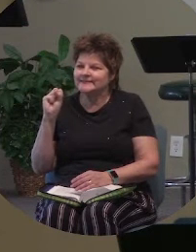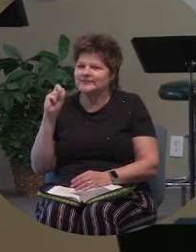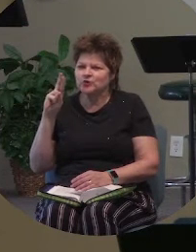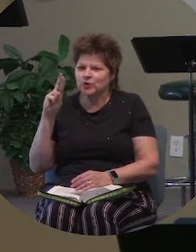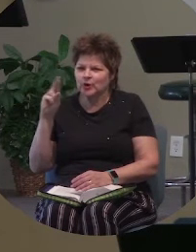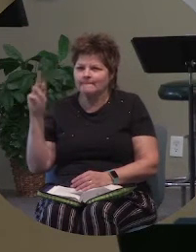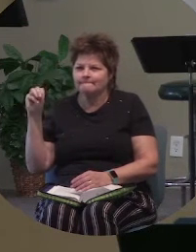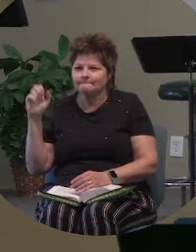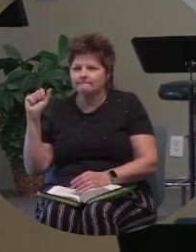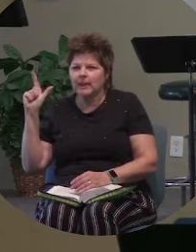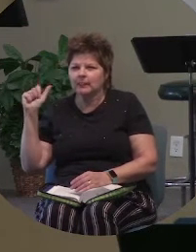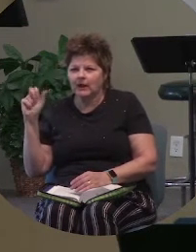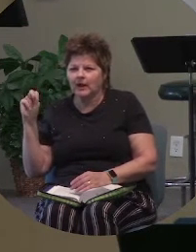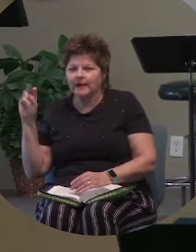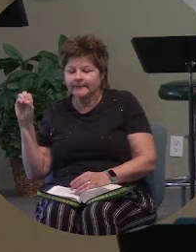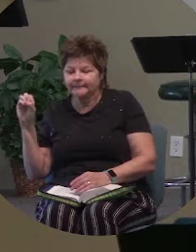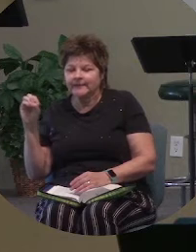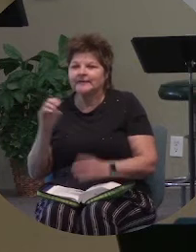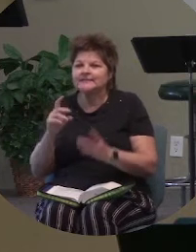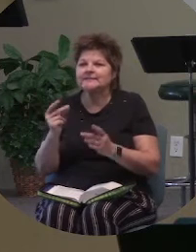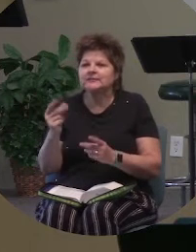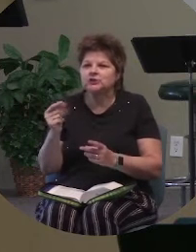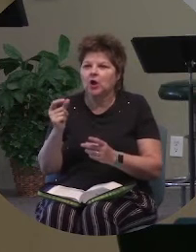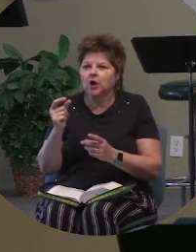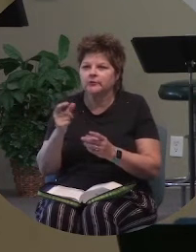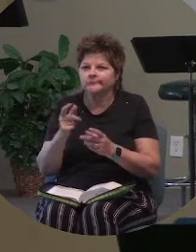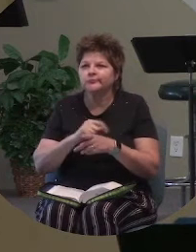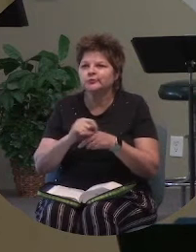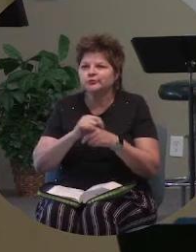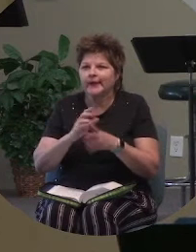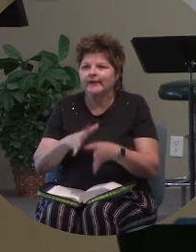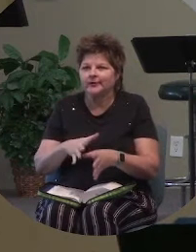world. And he has methods and modes that